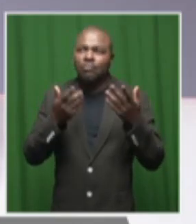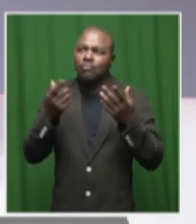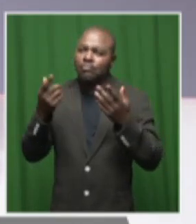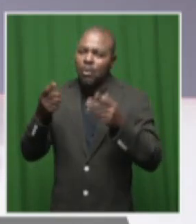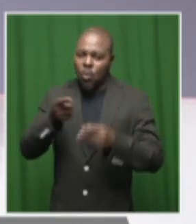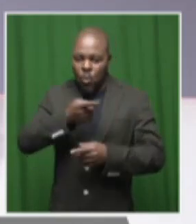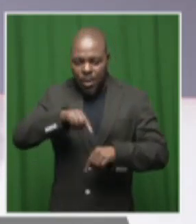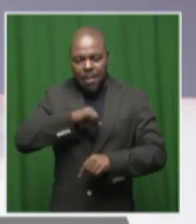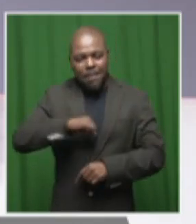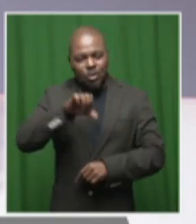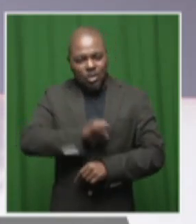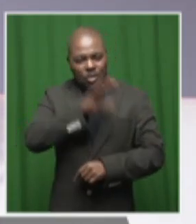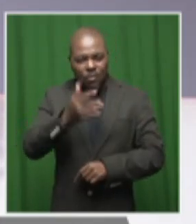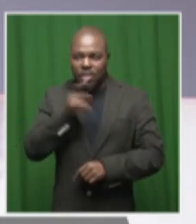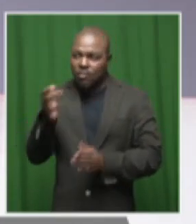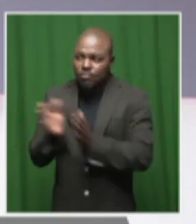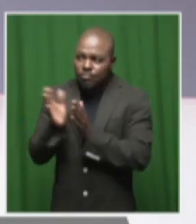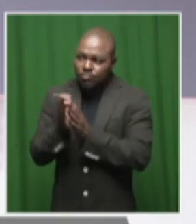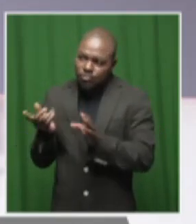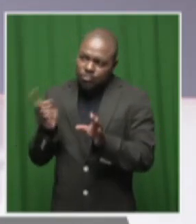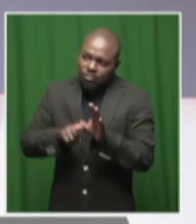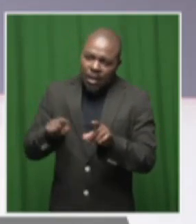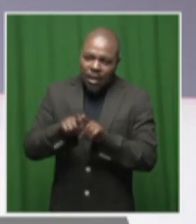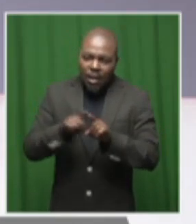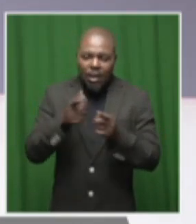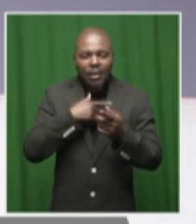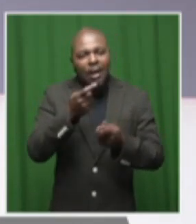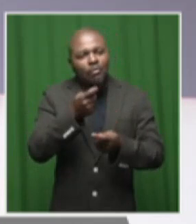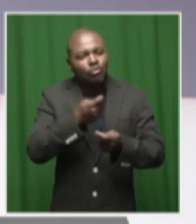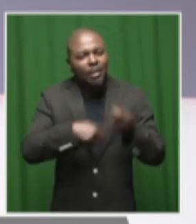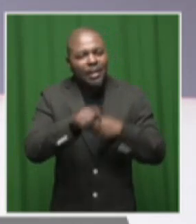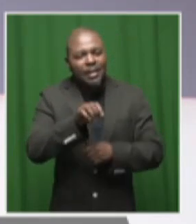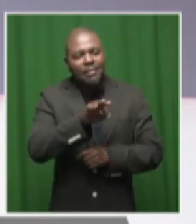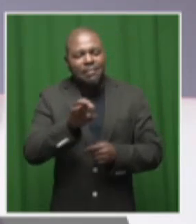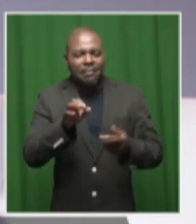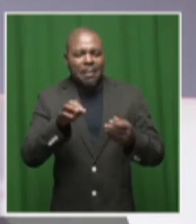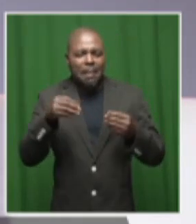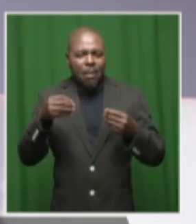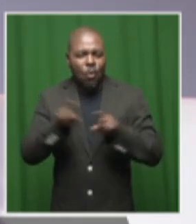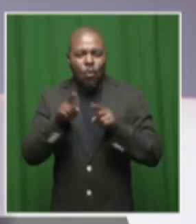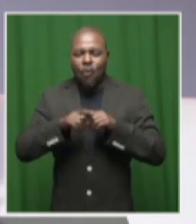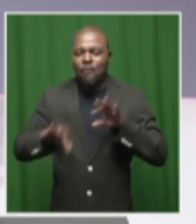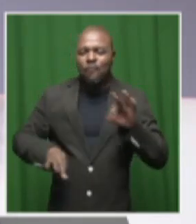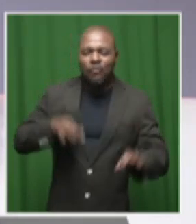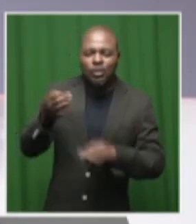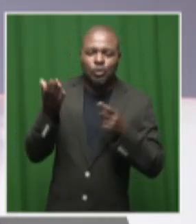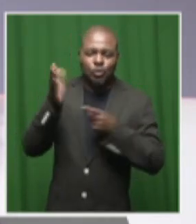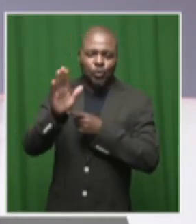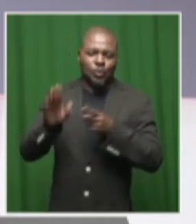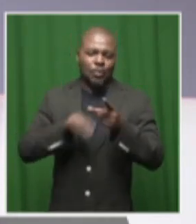South African, ask for an affiliation for a trade fair, for example, right, or a fashion show, or